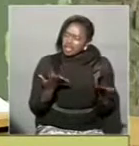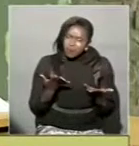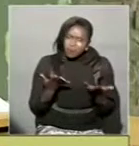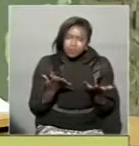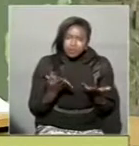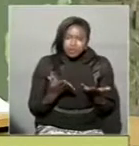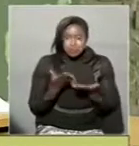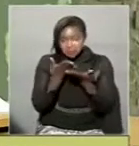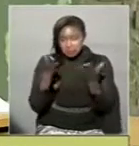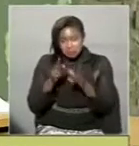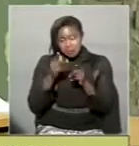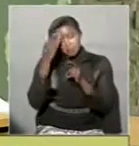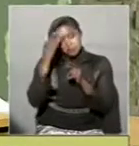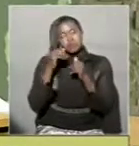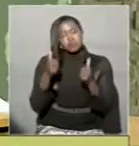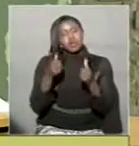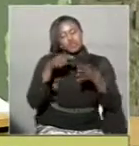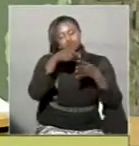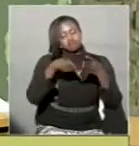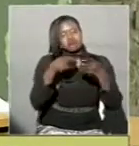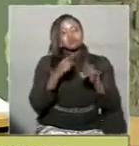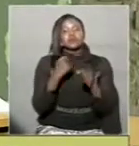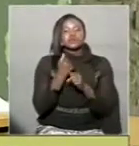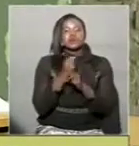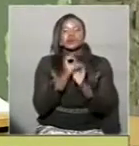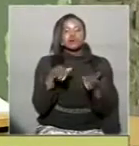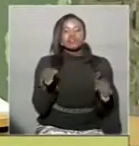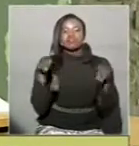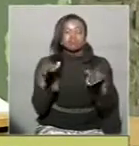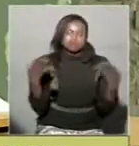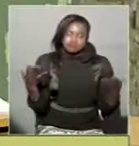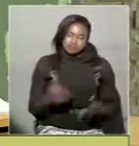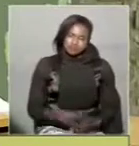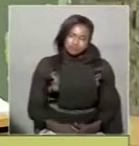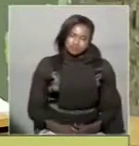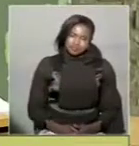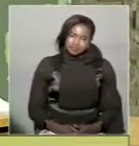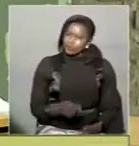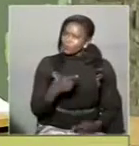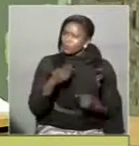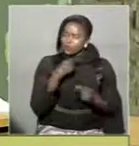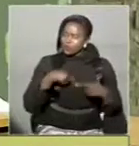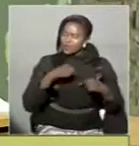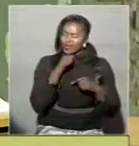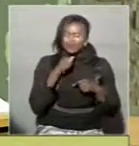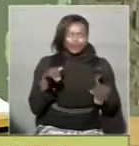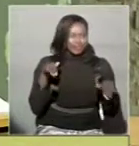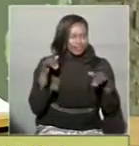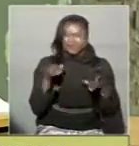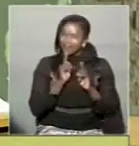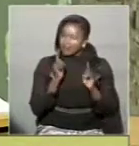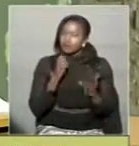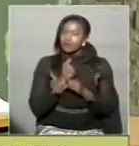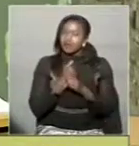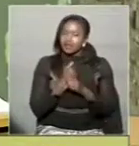this and you're doing nothing, I would say? We are not doing nothing. How come we're still having the same